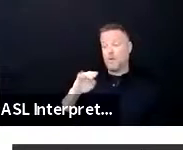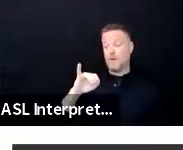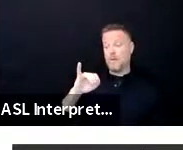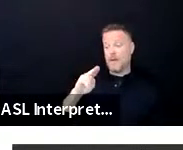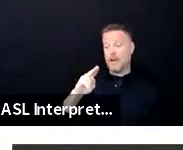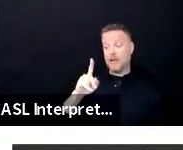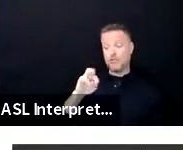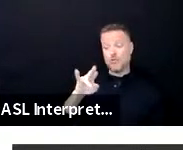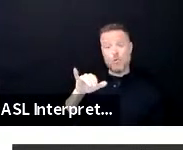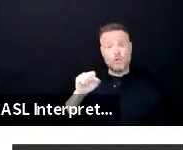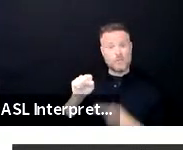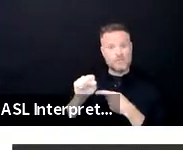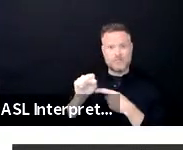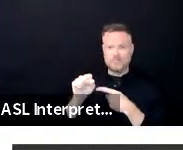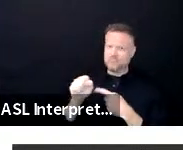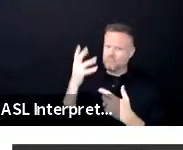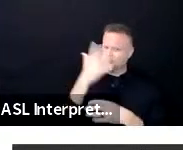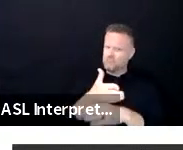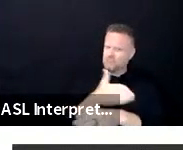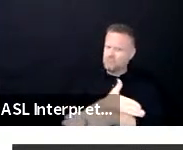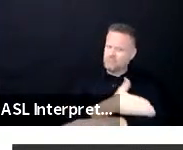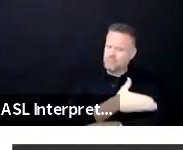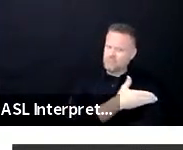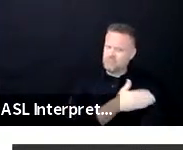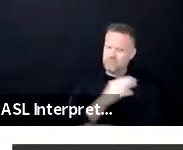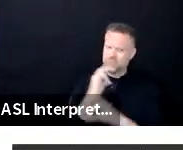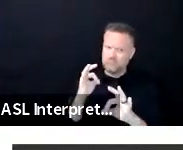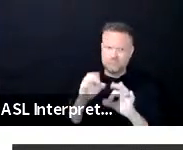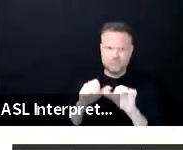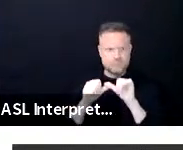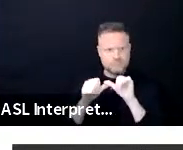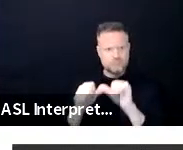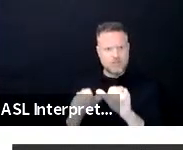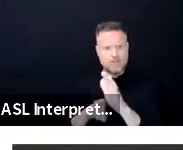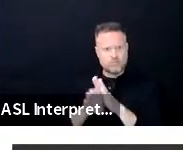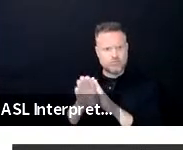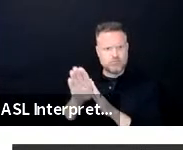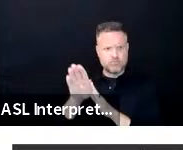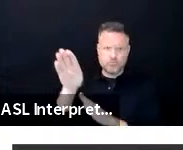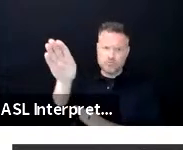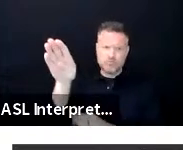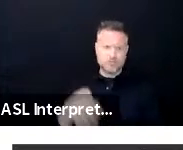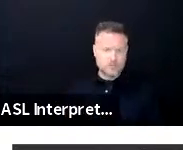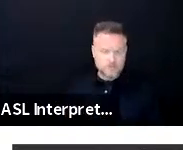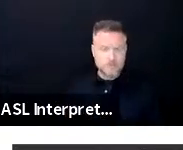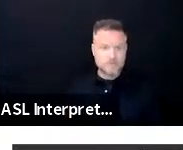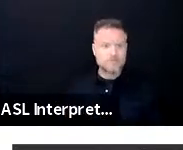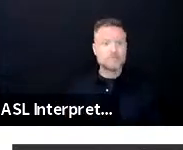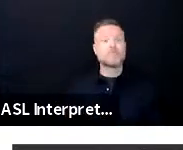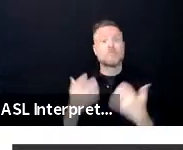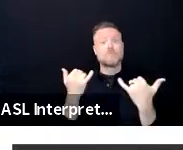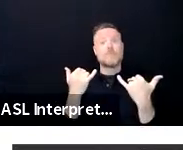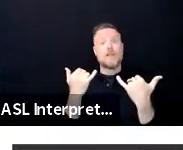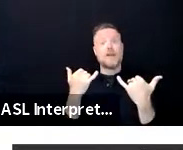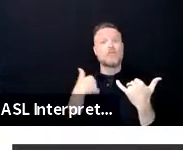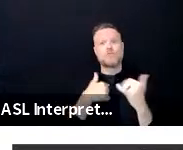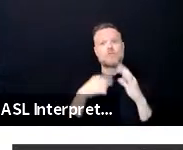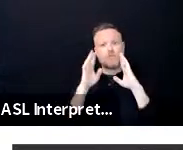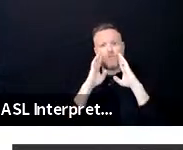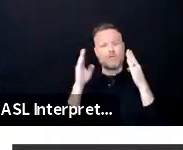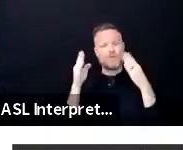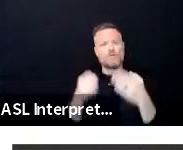looking a lot better and continue, really over the last 2 months have improved a lot. But where we're focusing our efforts now is in the